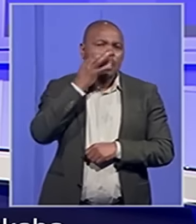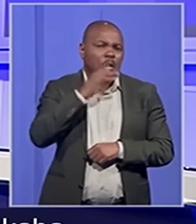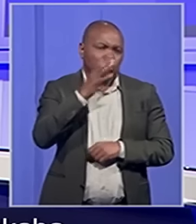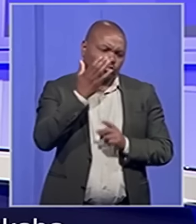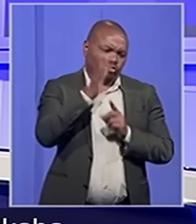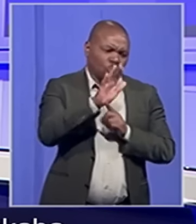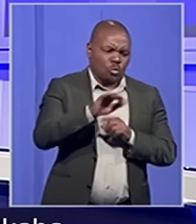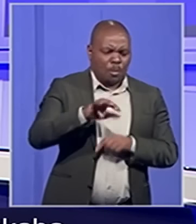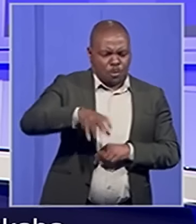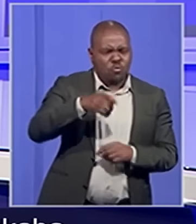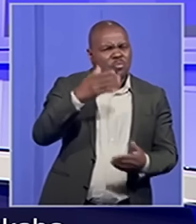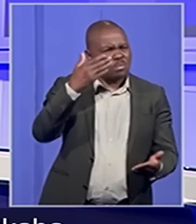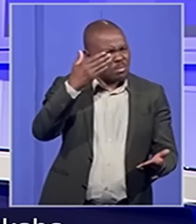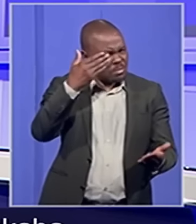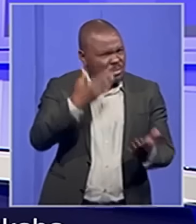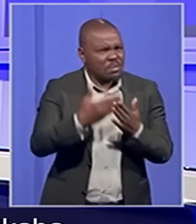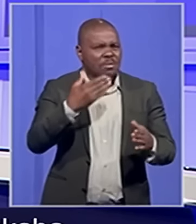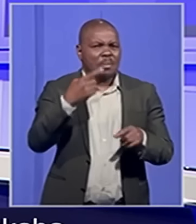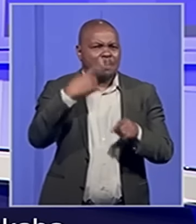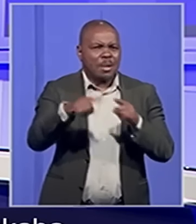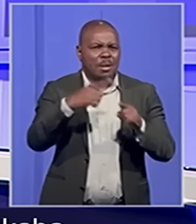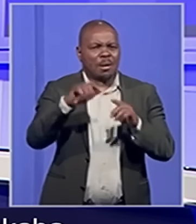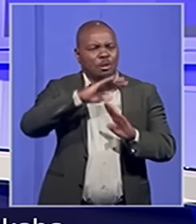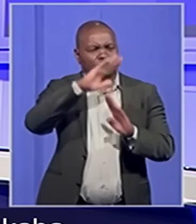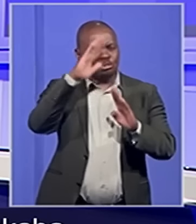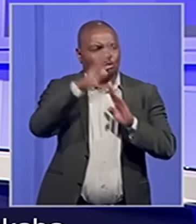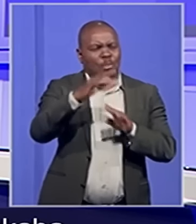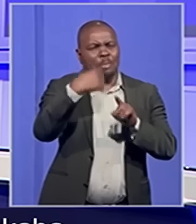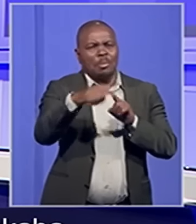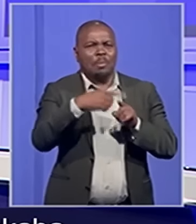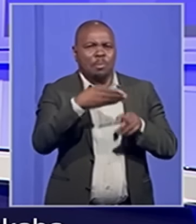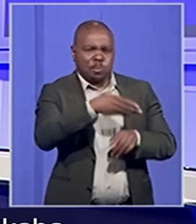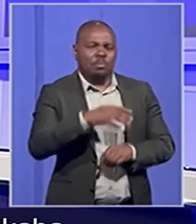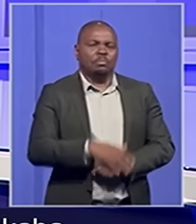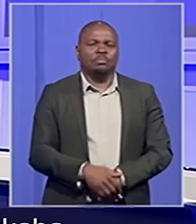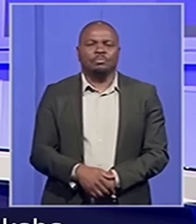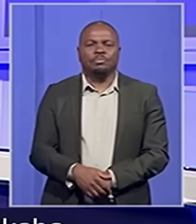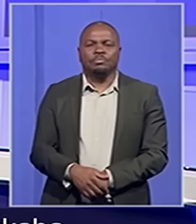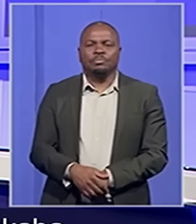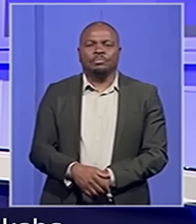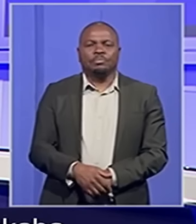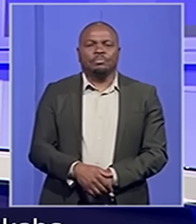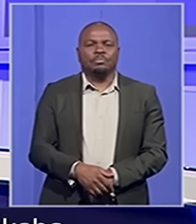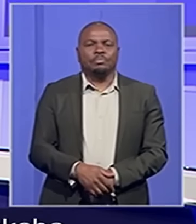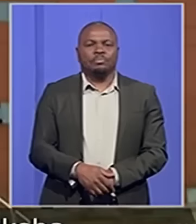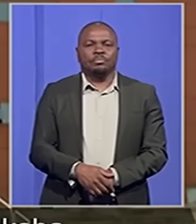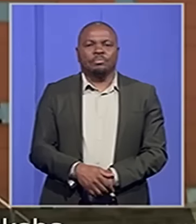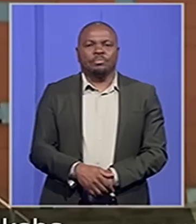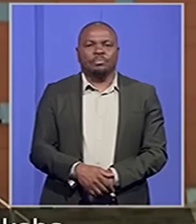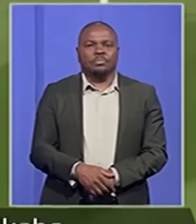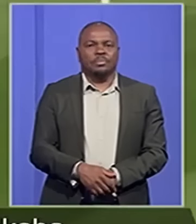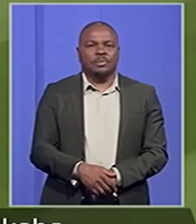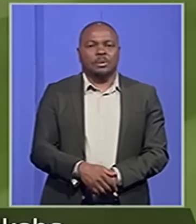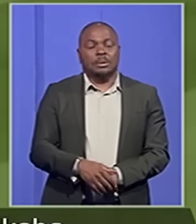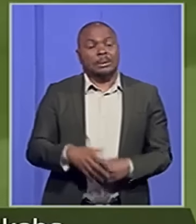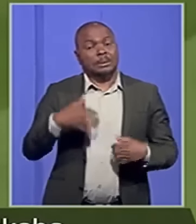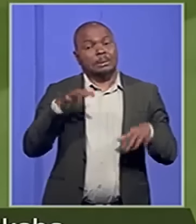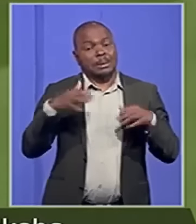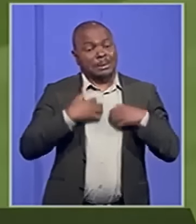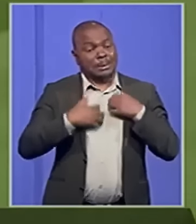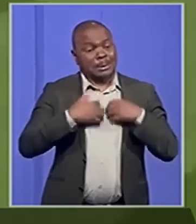bja province bjalo ka lefelo la maemo a godimo la go swara dipapadi. dipapadi tšeo di letetšego ka